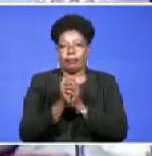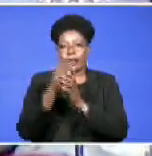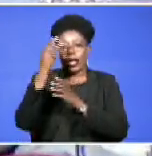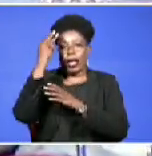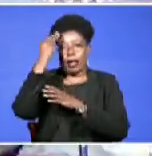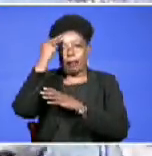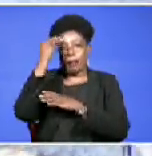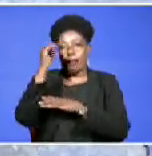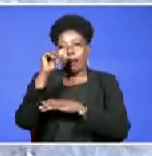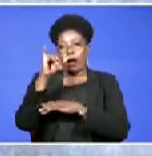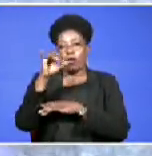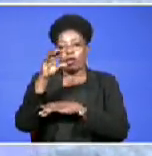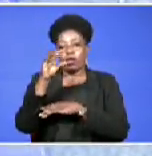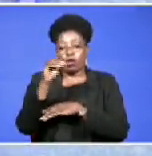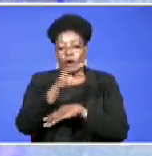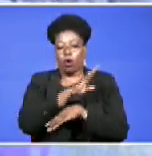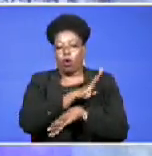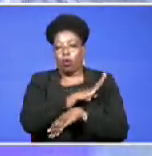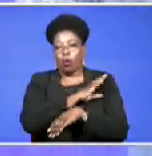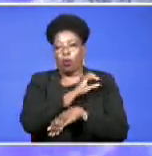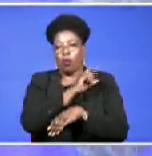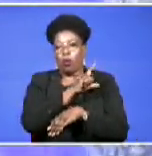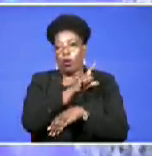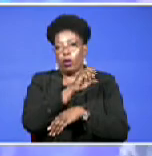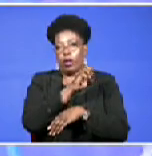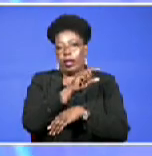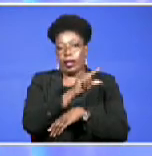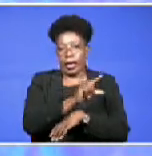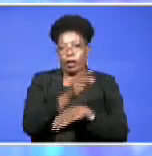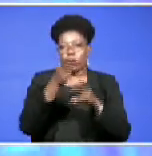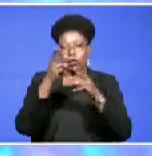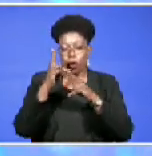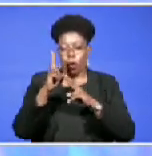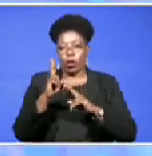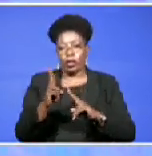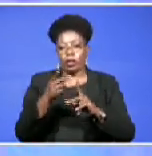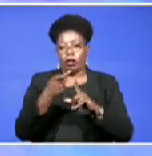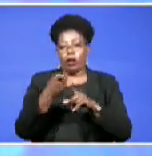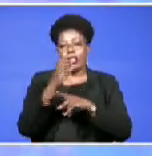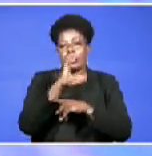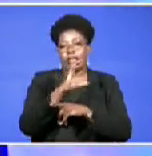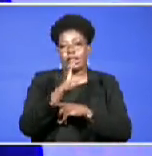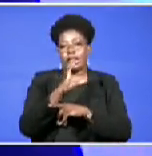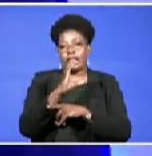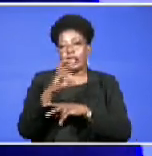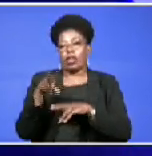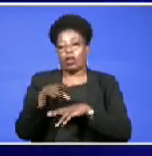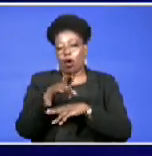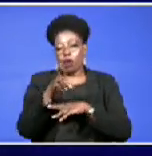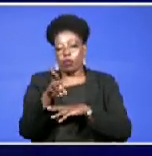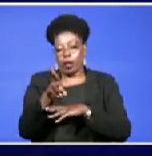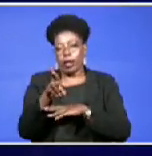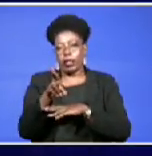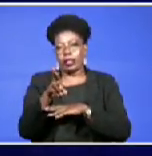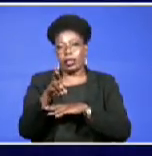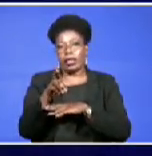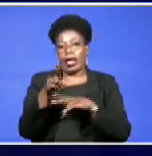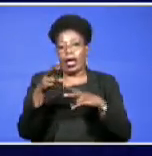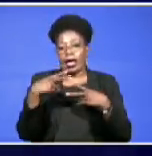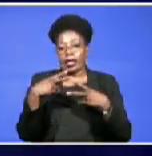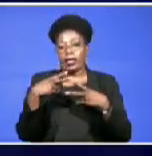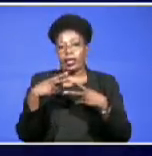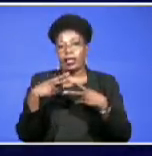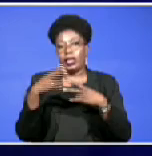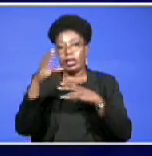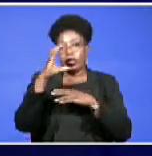Mario Bolig, honored over the weekend by the CC Sweden Cobras for the years of service he gave to the school's senior boys basketball program.